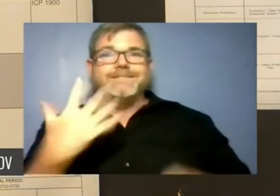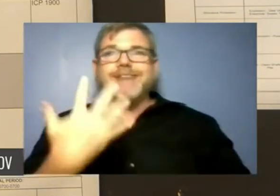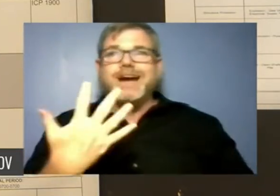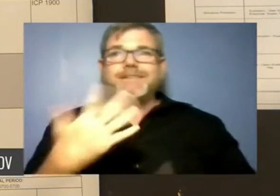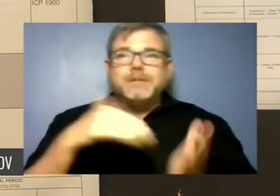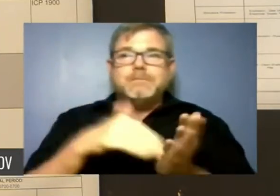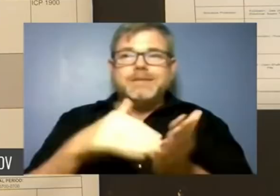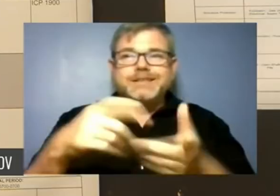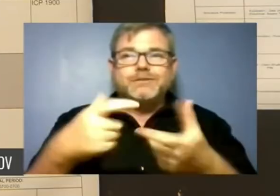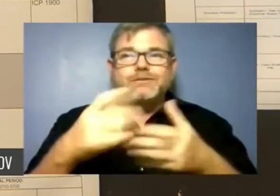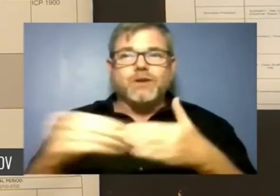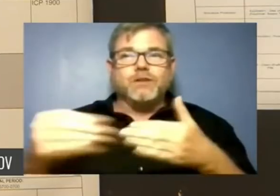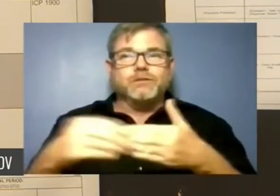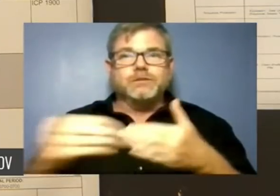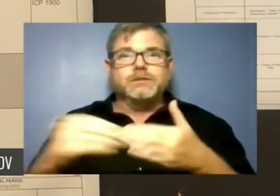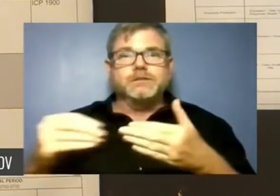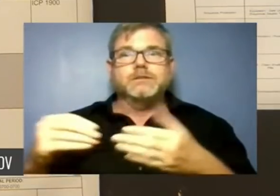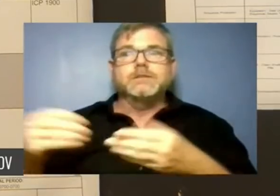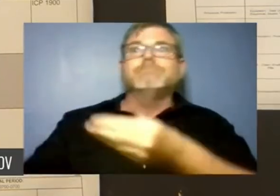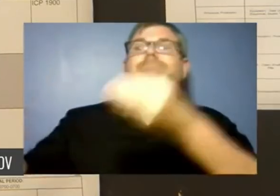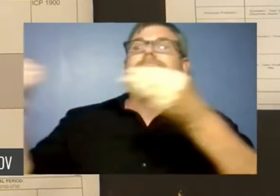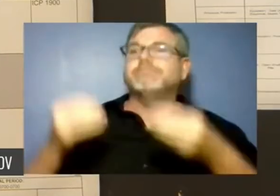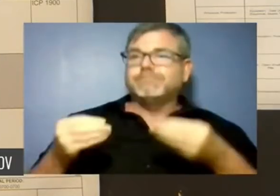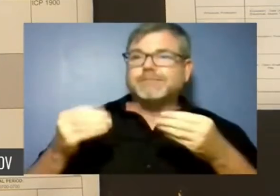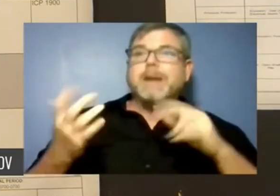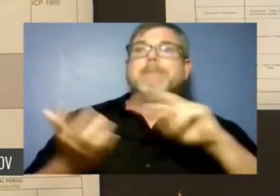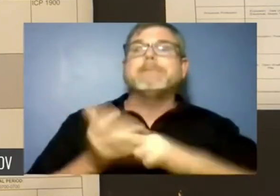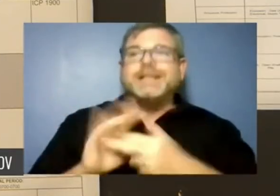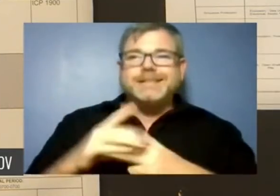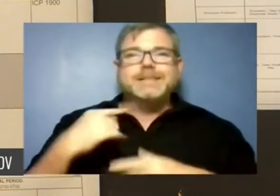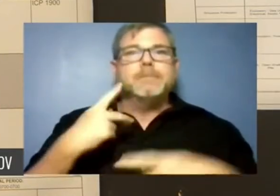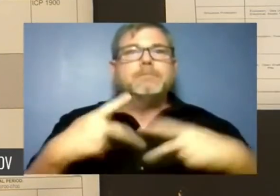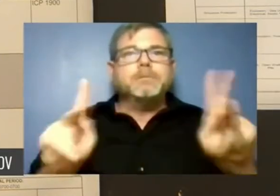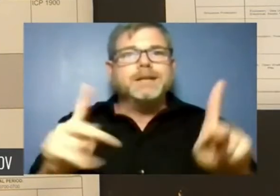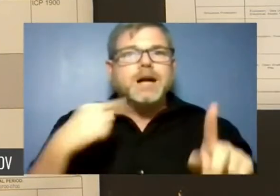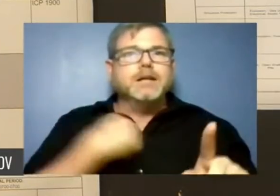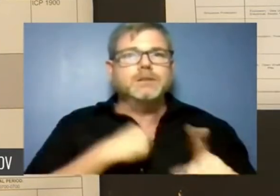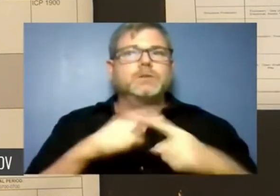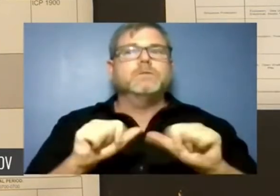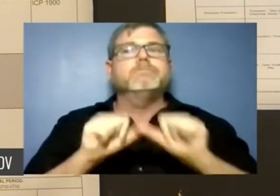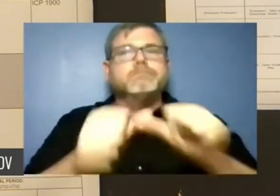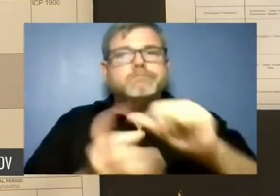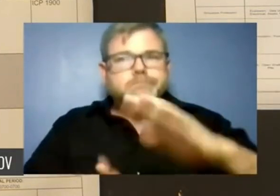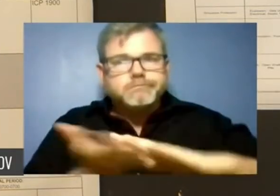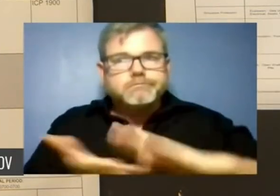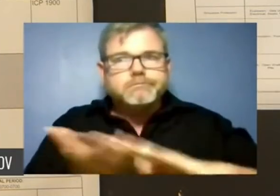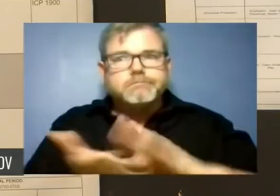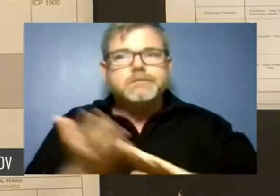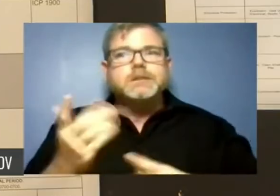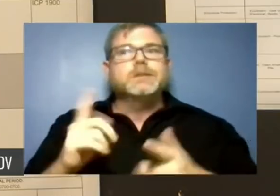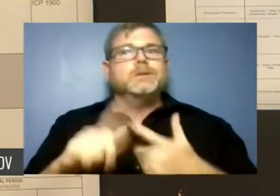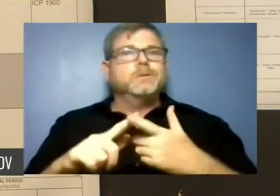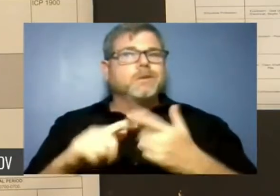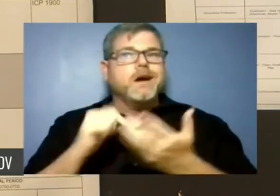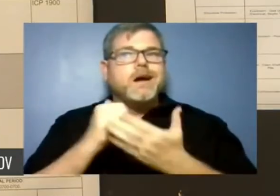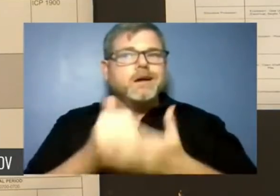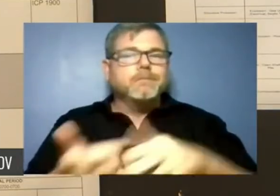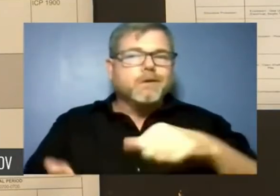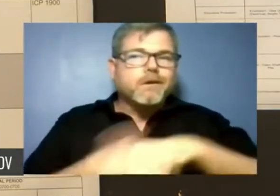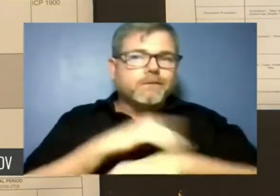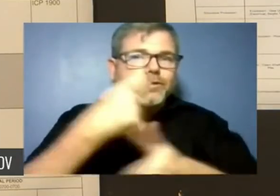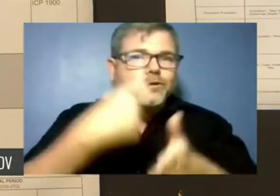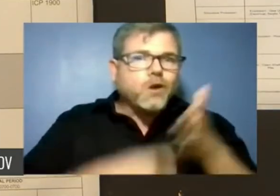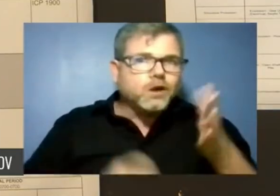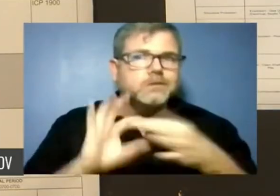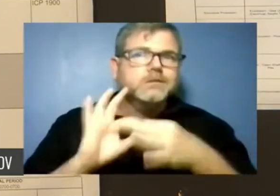basically normal activities during this time and to cover the costs of this fire. So that's